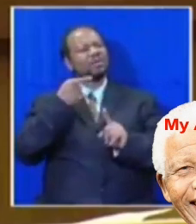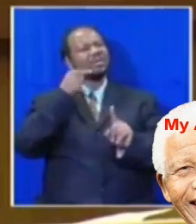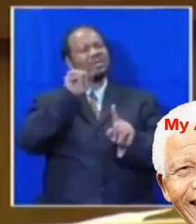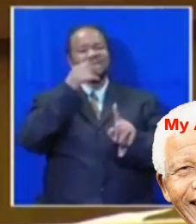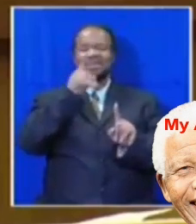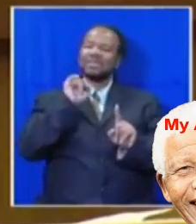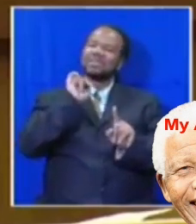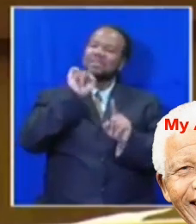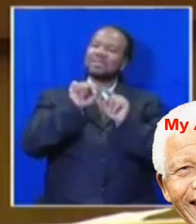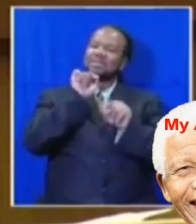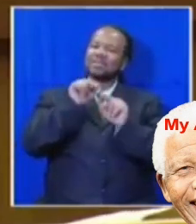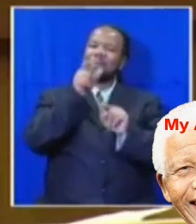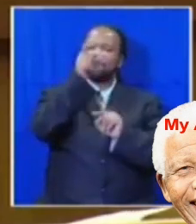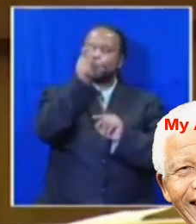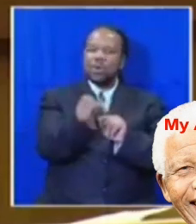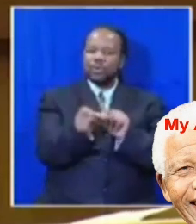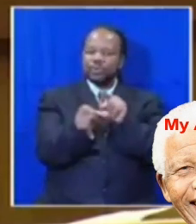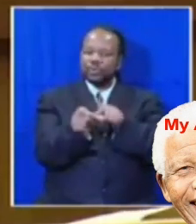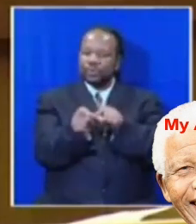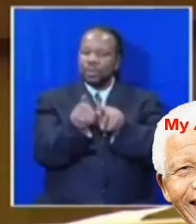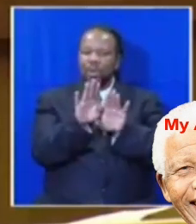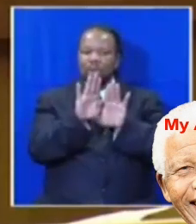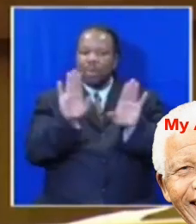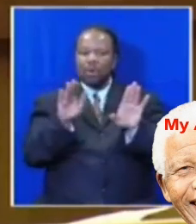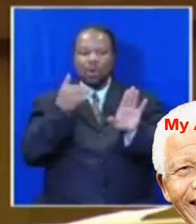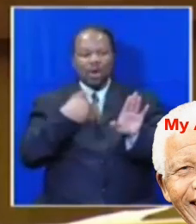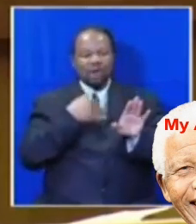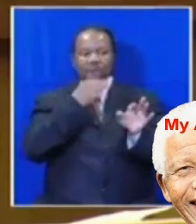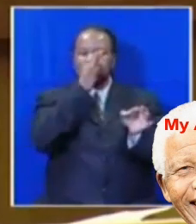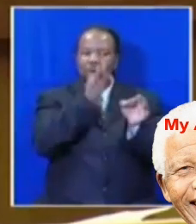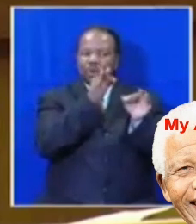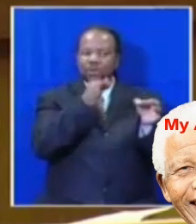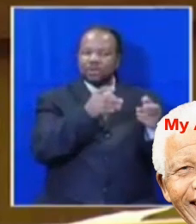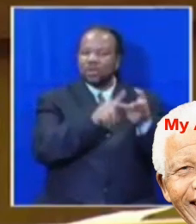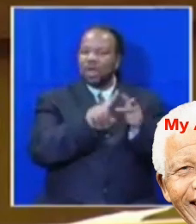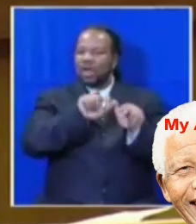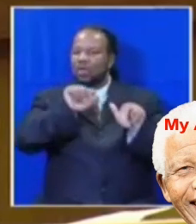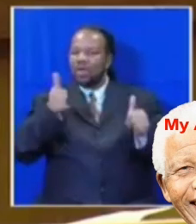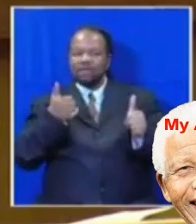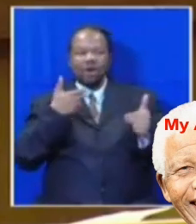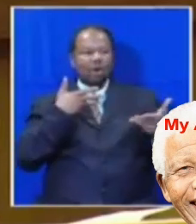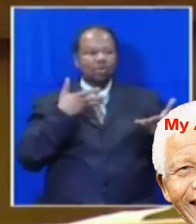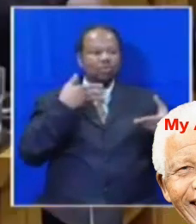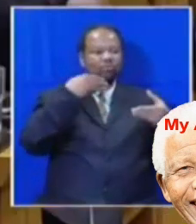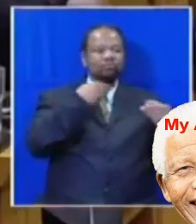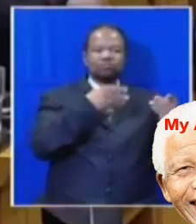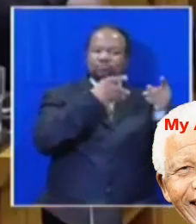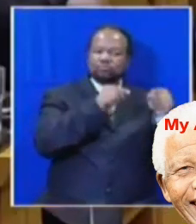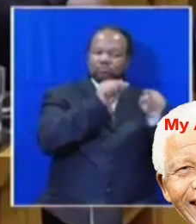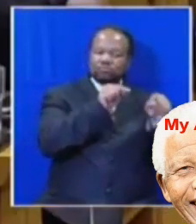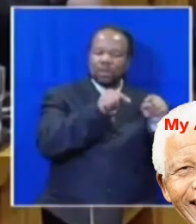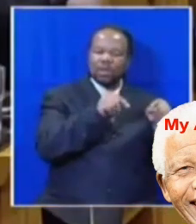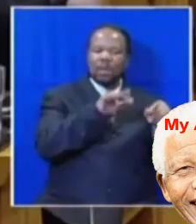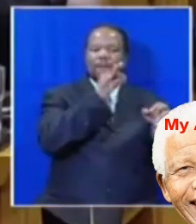politics. You also did not play his party's politics. But we understand why you